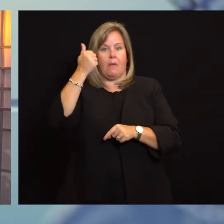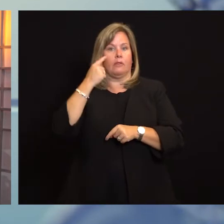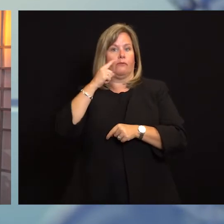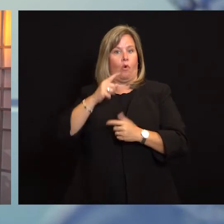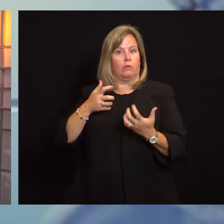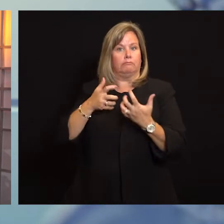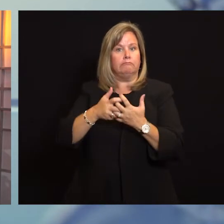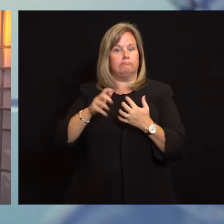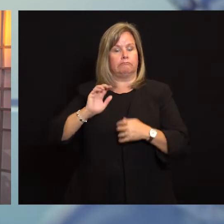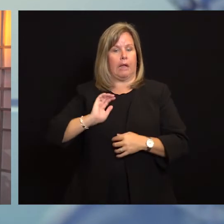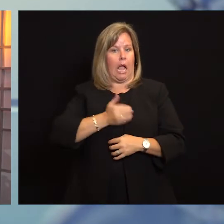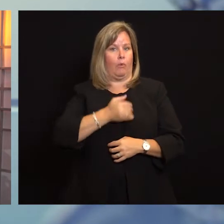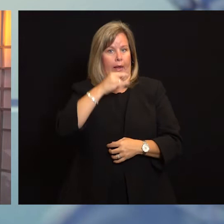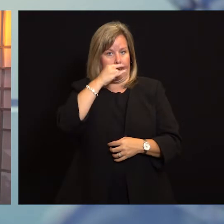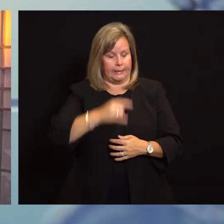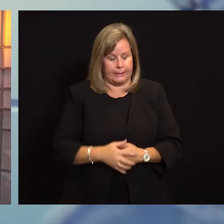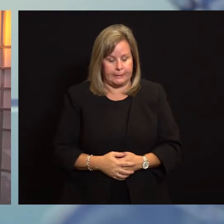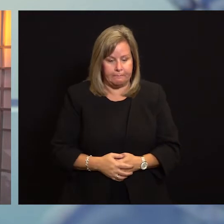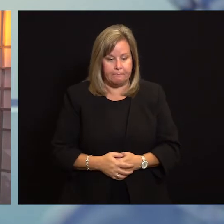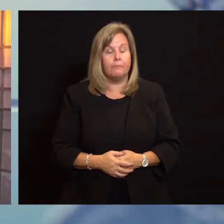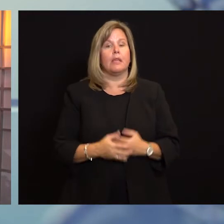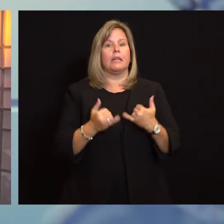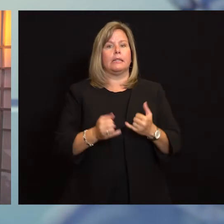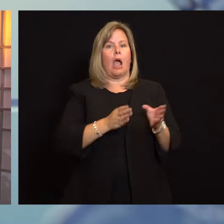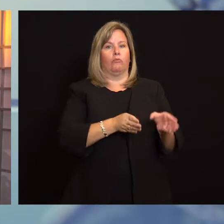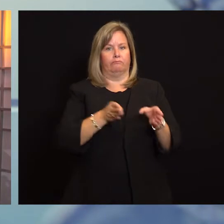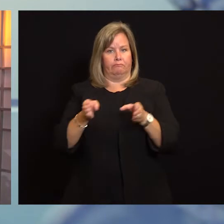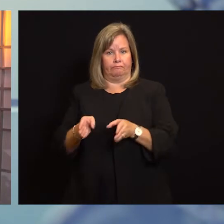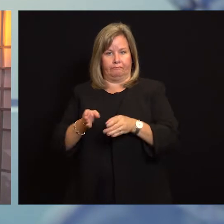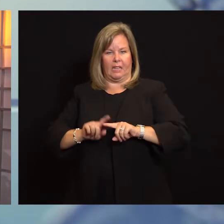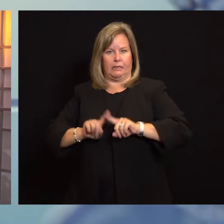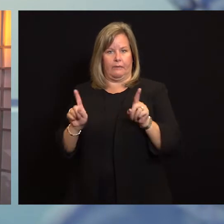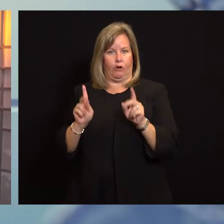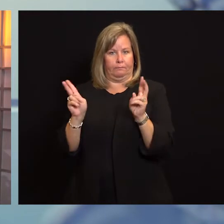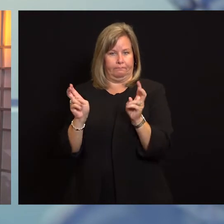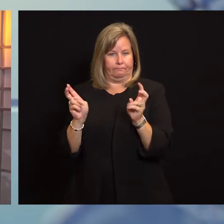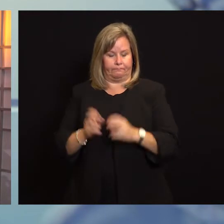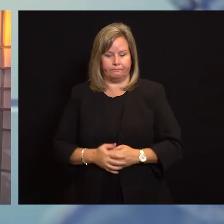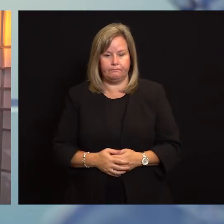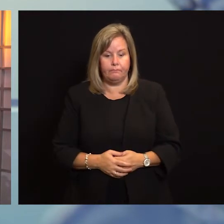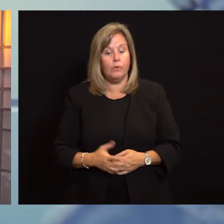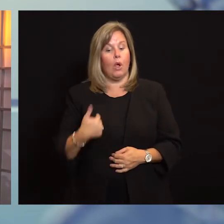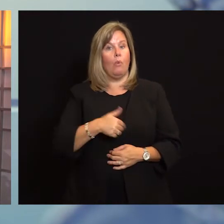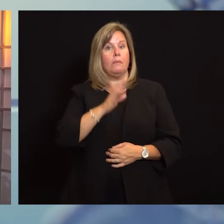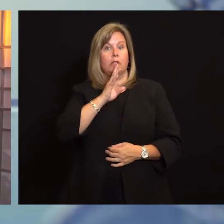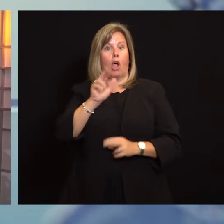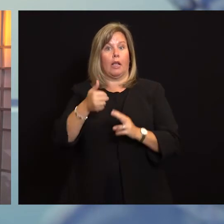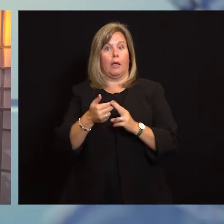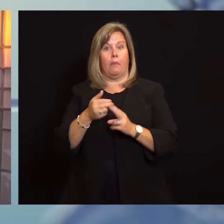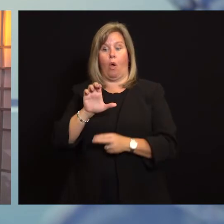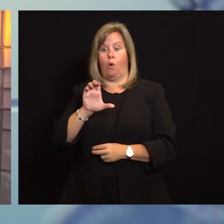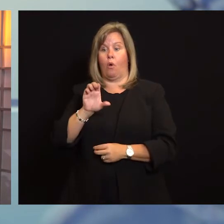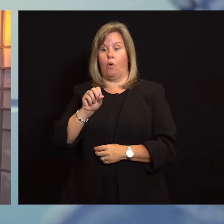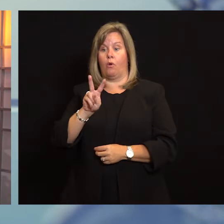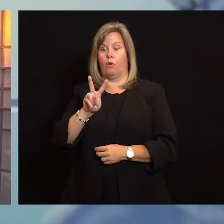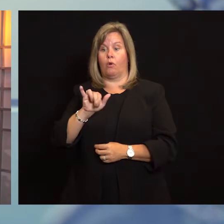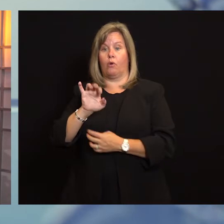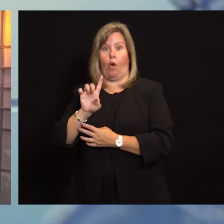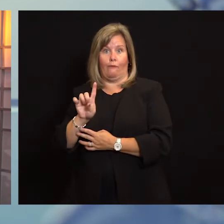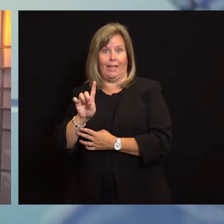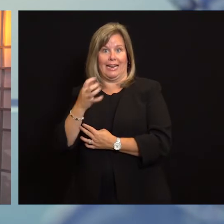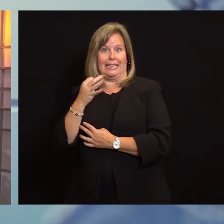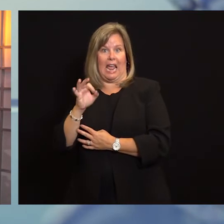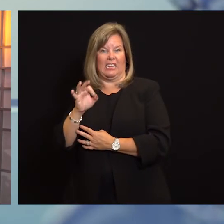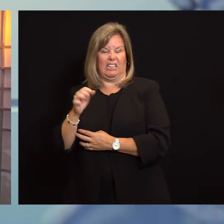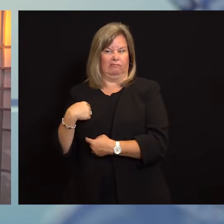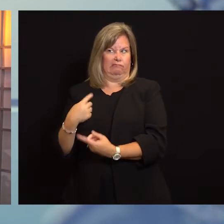community. I want to shift gears a little bit now. In fact, we've been talking a lot about COVID-19 over the course of the past 6 months. The